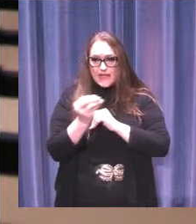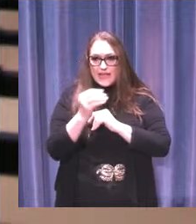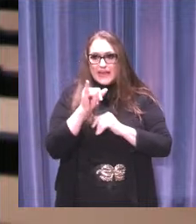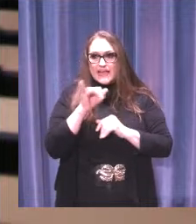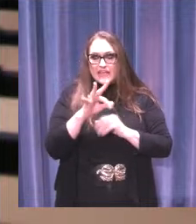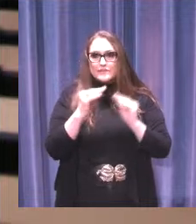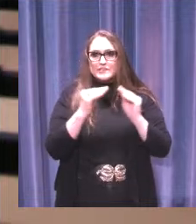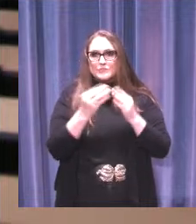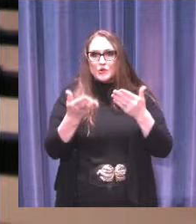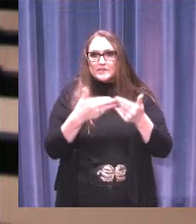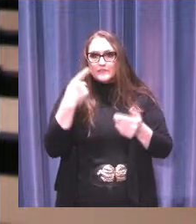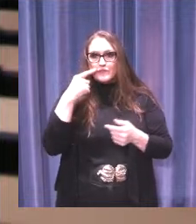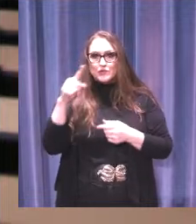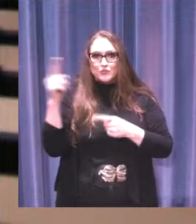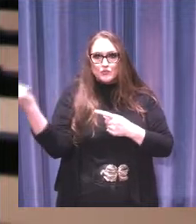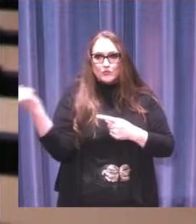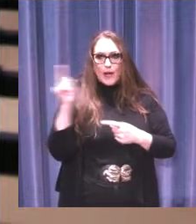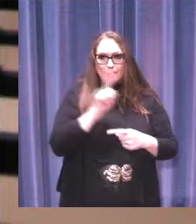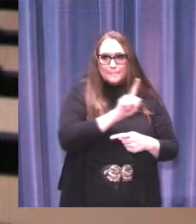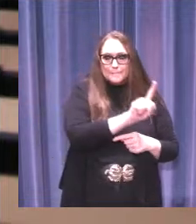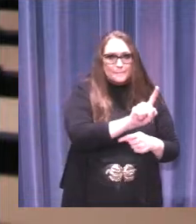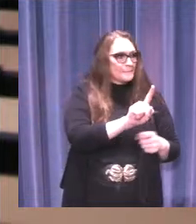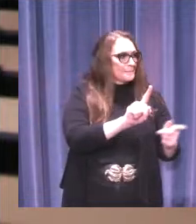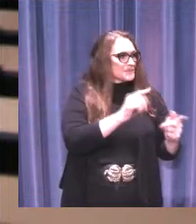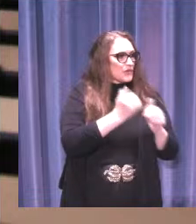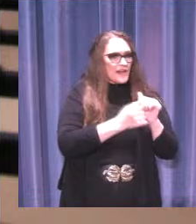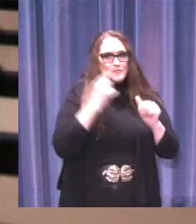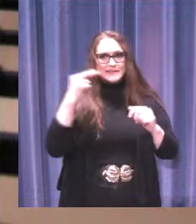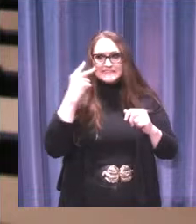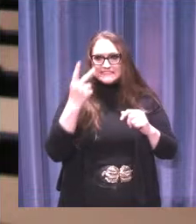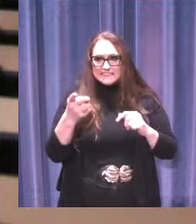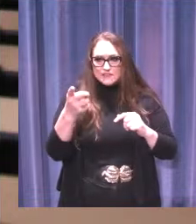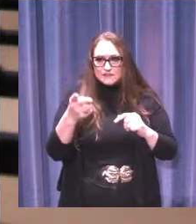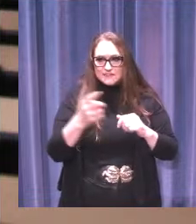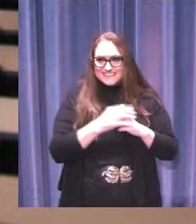it's more convenient for you to come so that everybody can see you here.